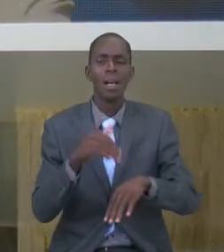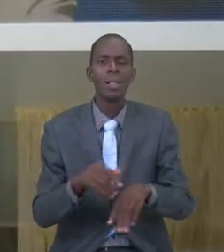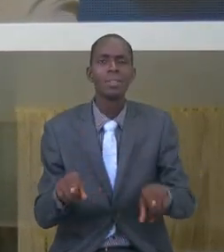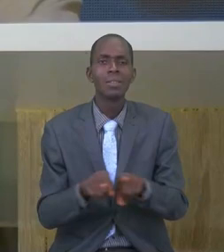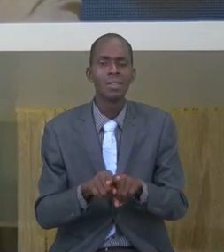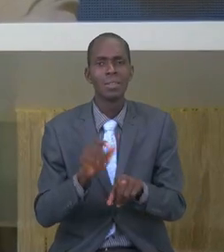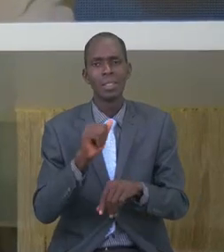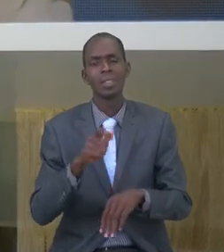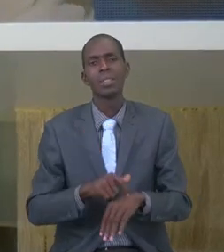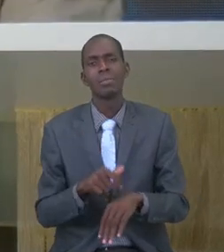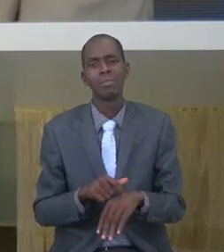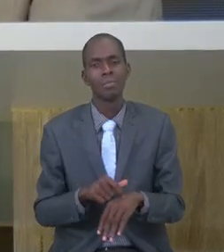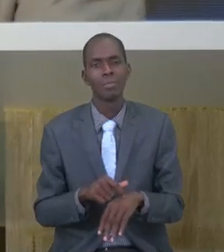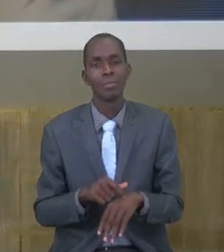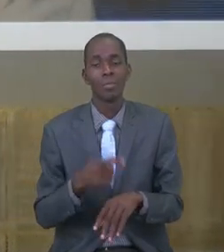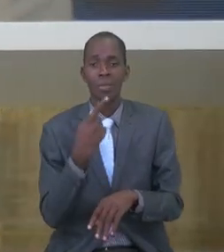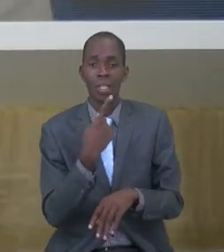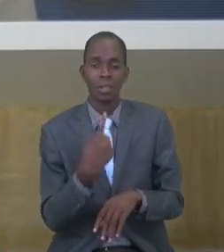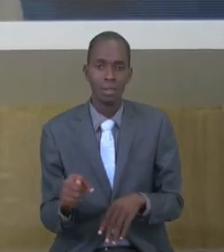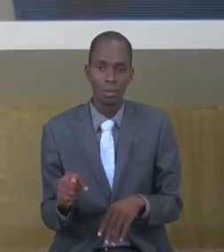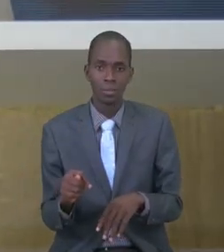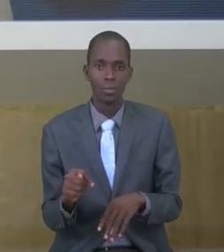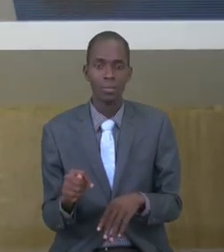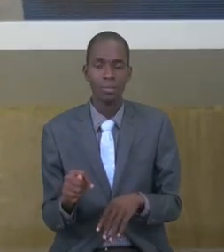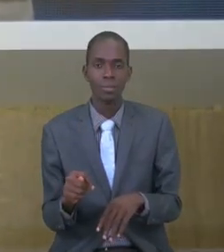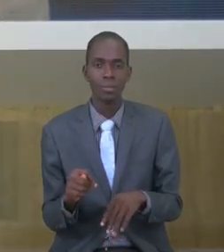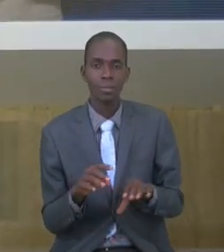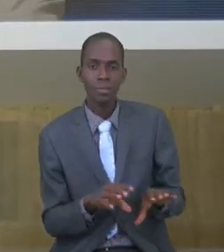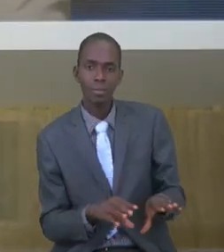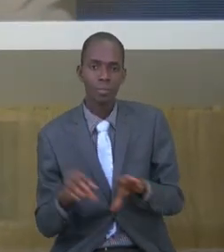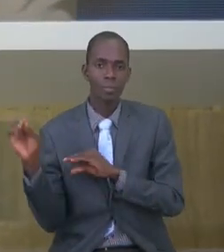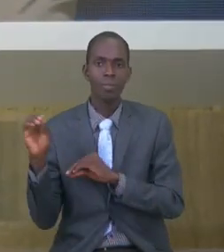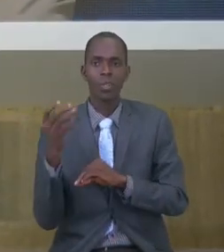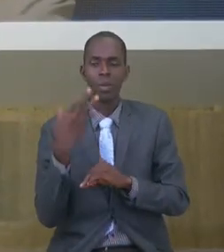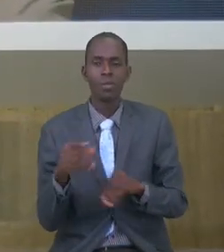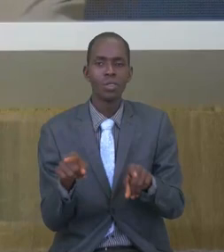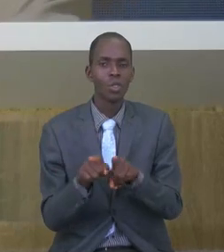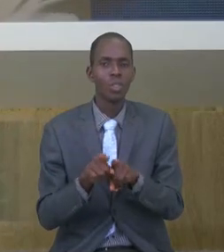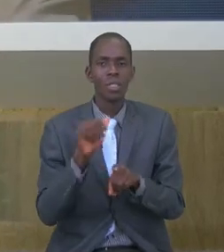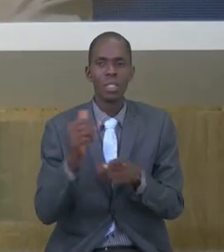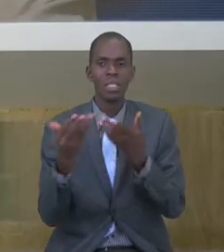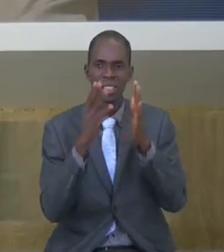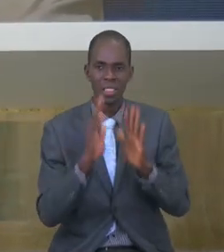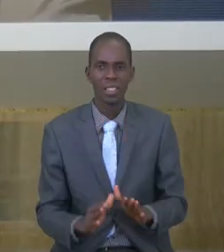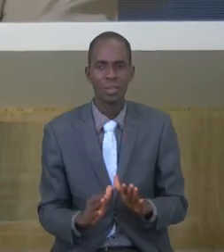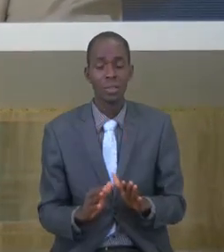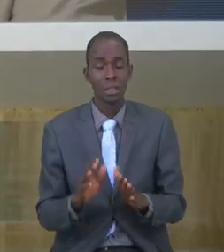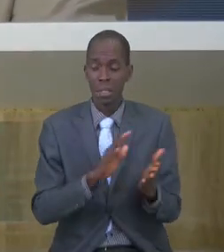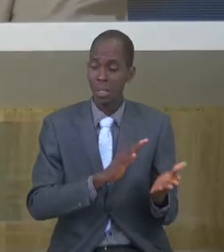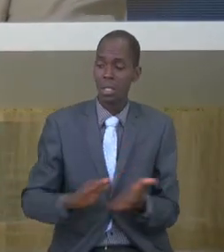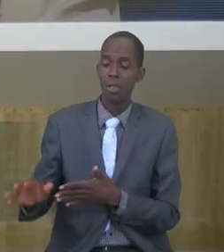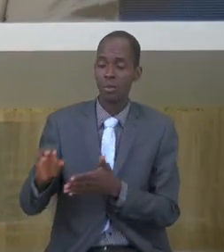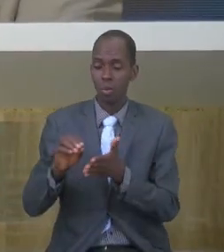a moment. Number two, the dispatch of such a messenger. He left his own